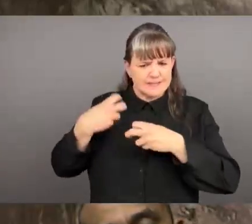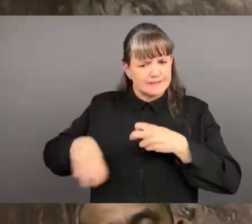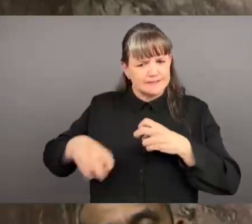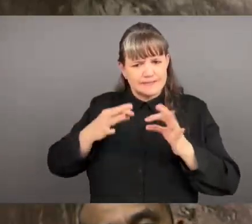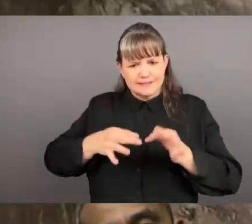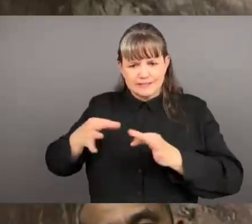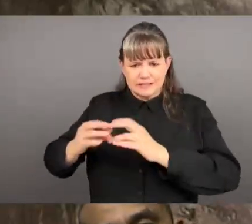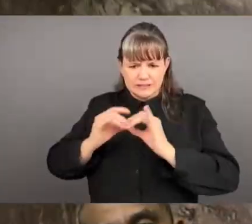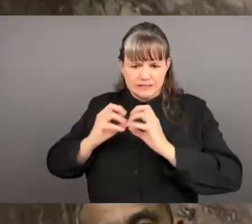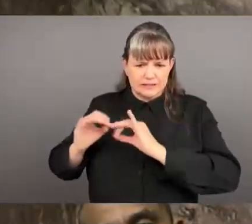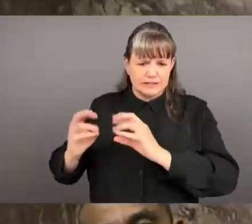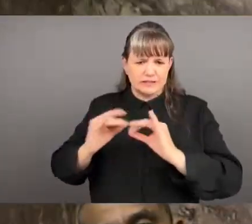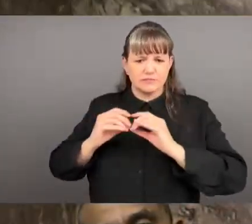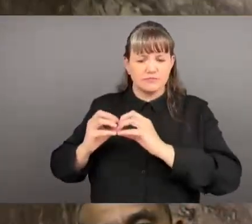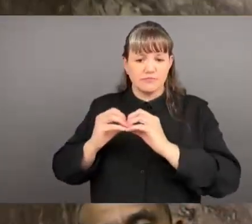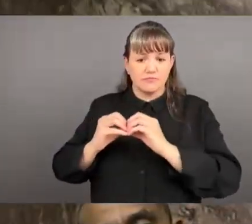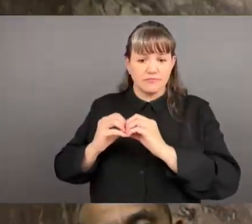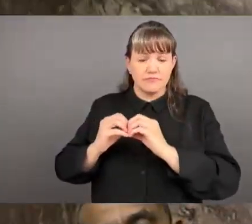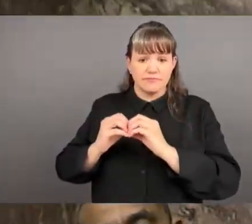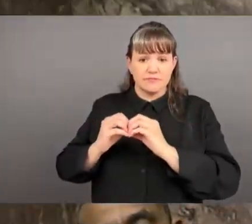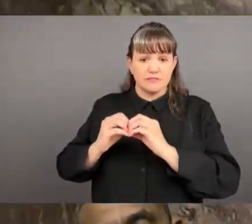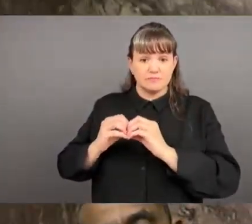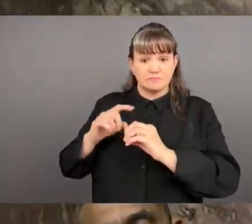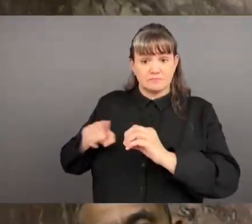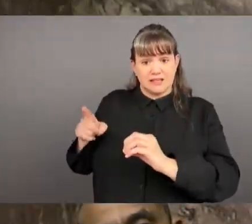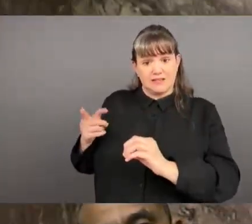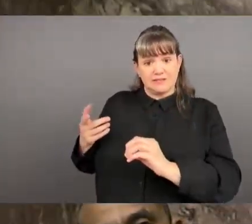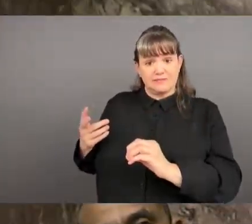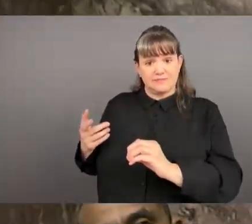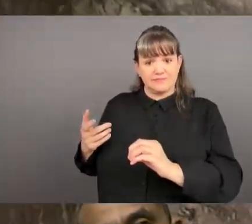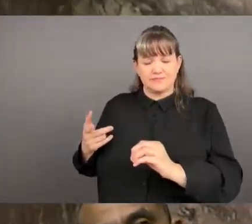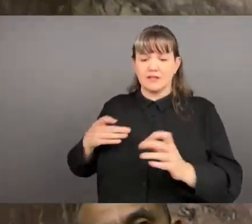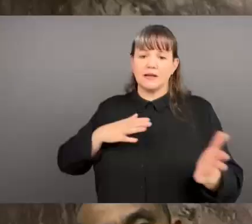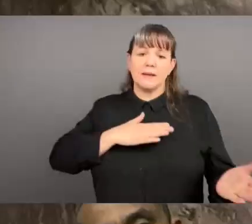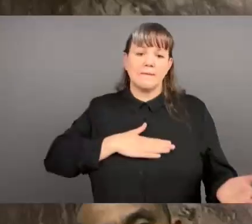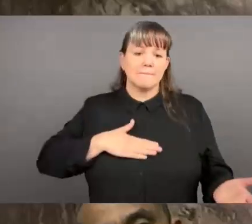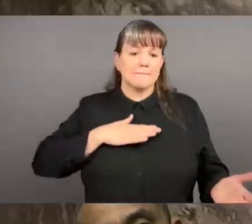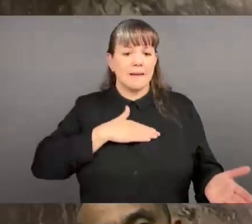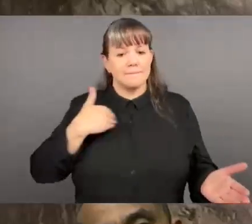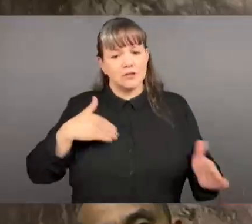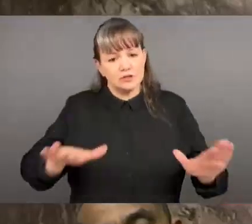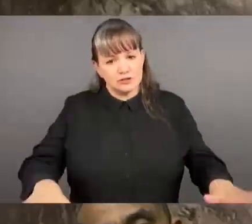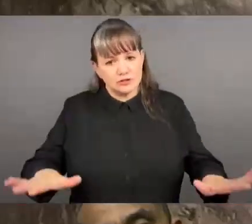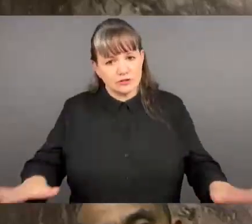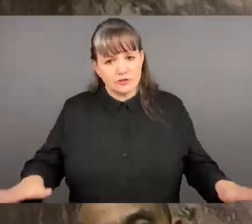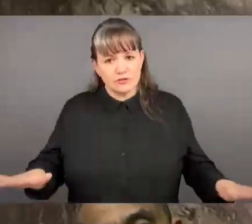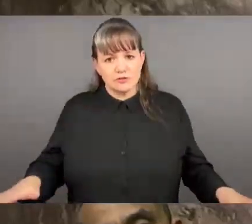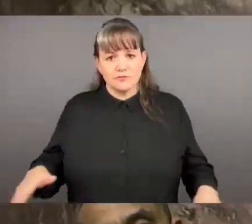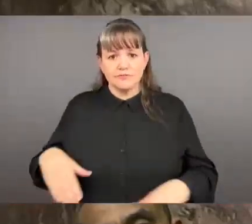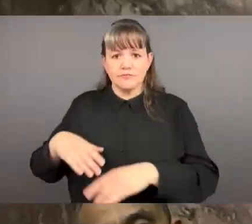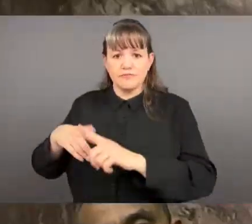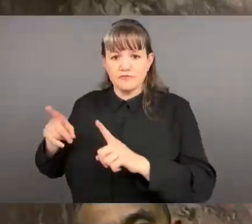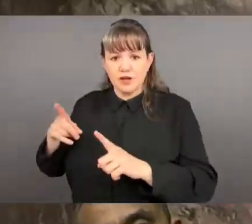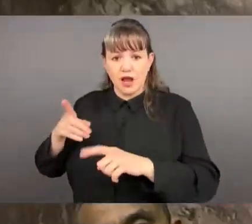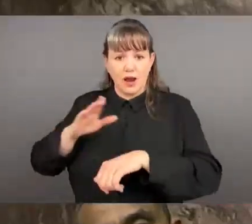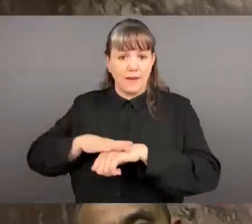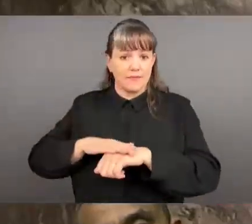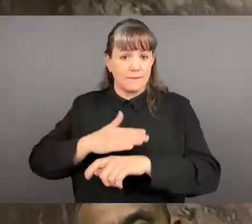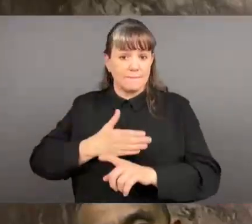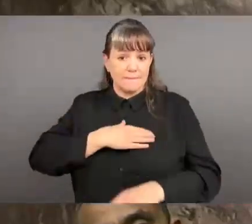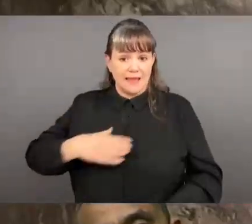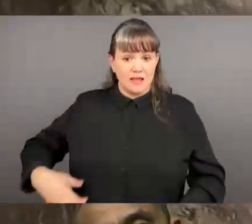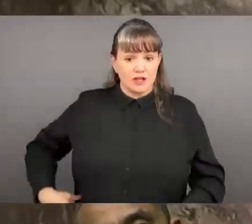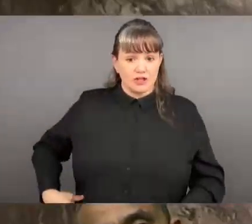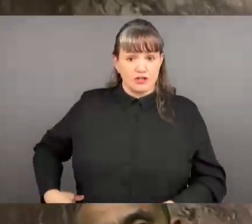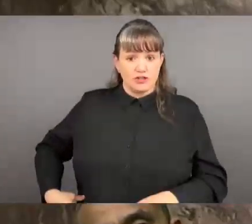mayors at the meeting who expect general support for the concept of mobility pricing, Honourable Speaker.